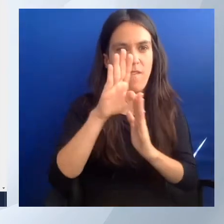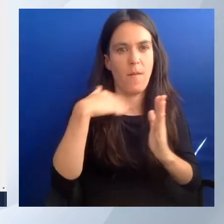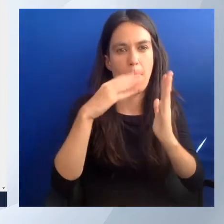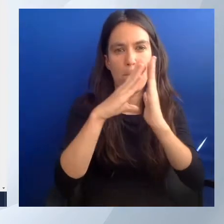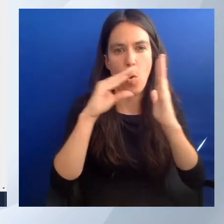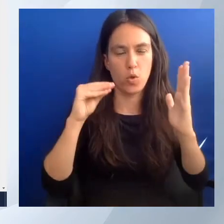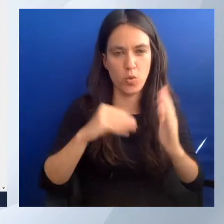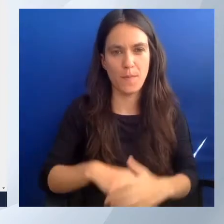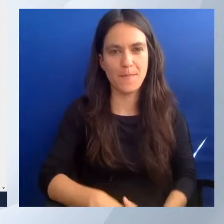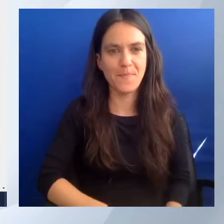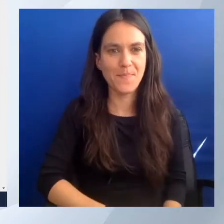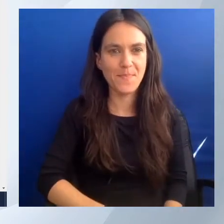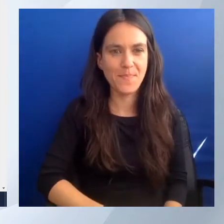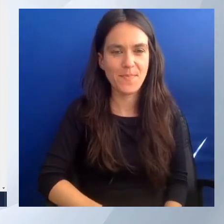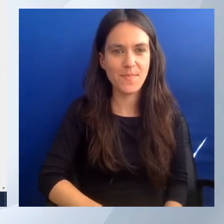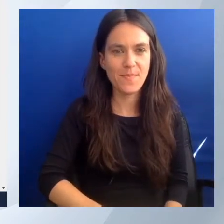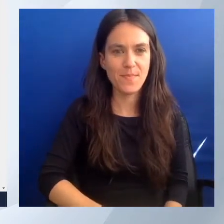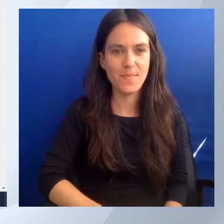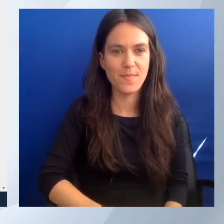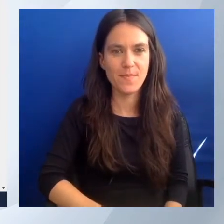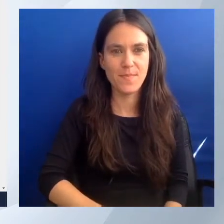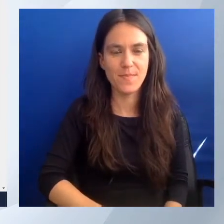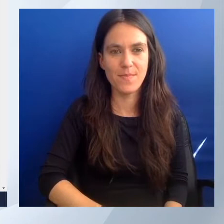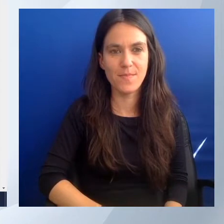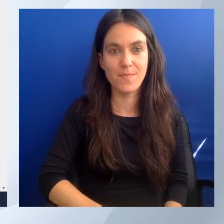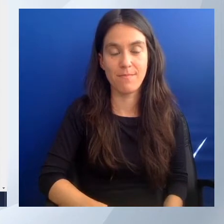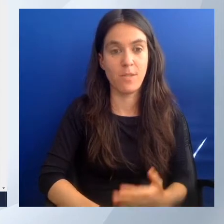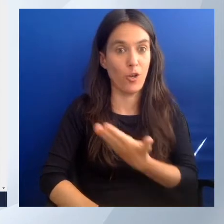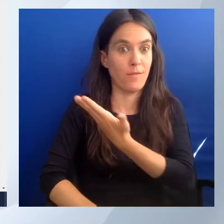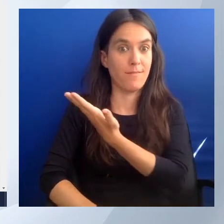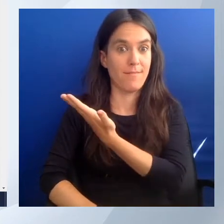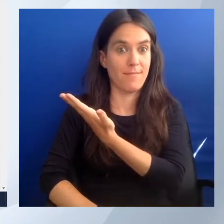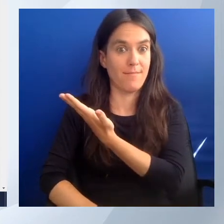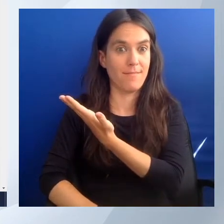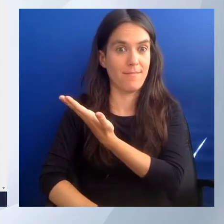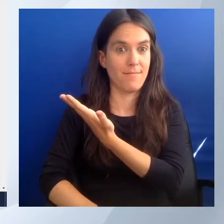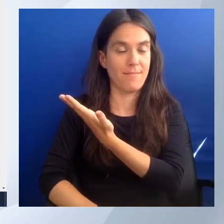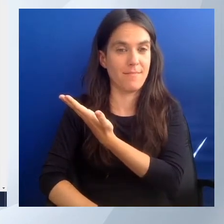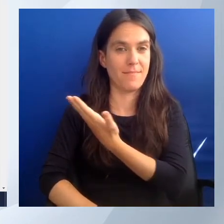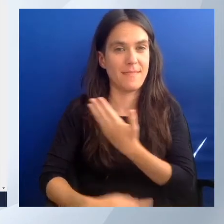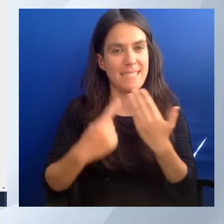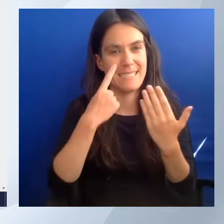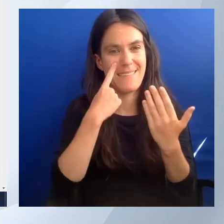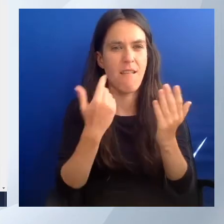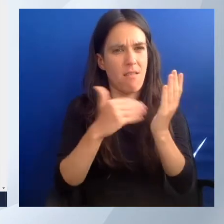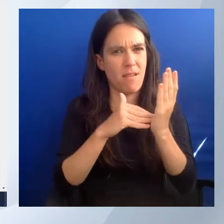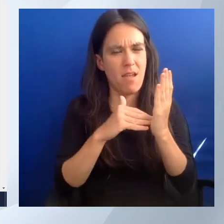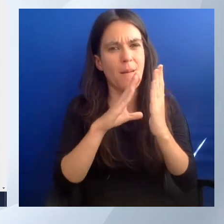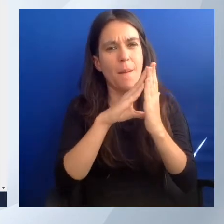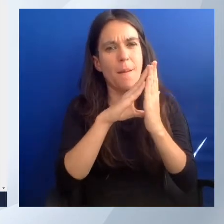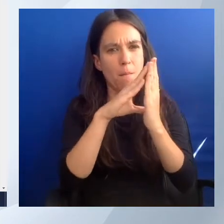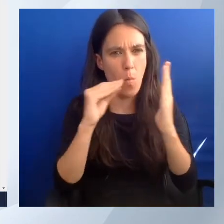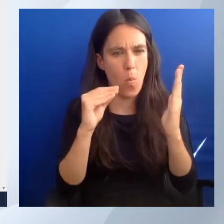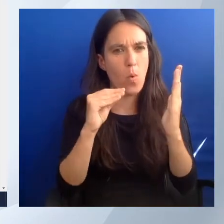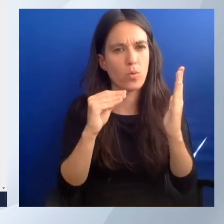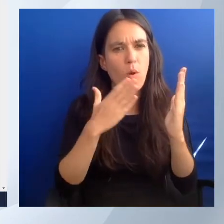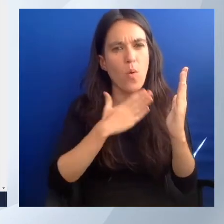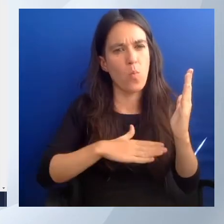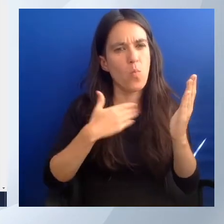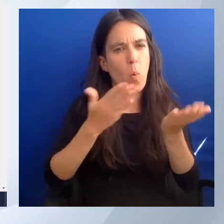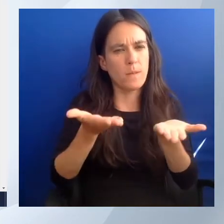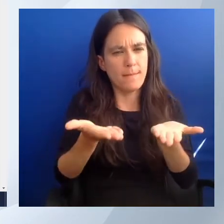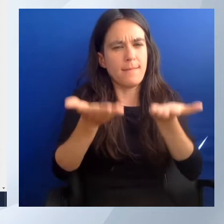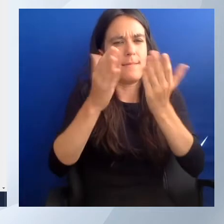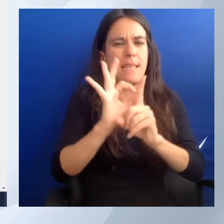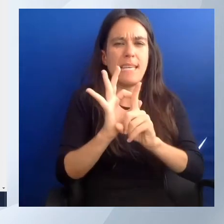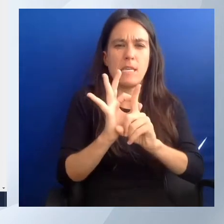So in this last notebook that's in my sample, I'm again loading up my model, and we're going to try and improve this. We'll